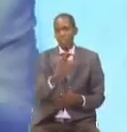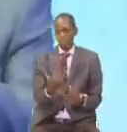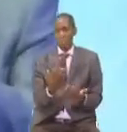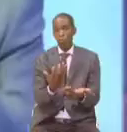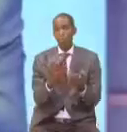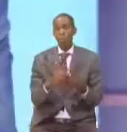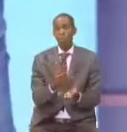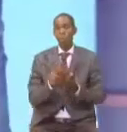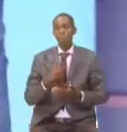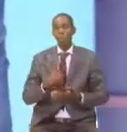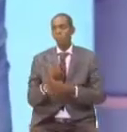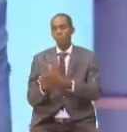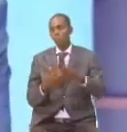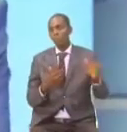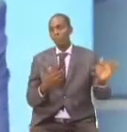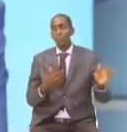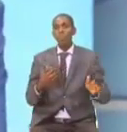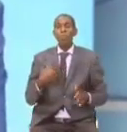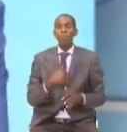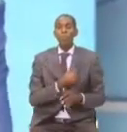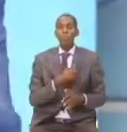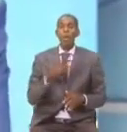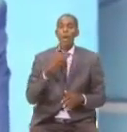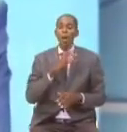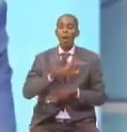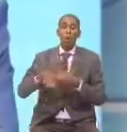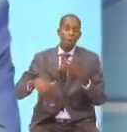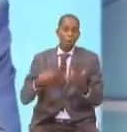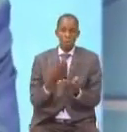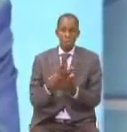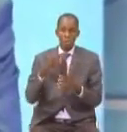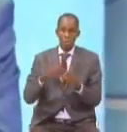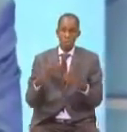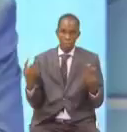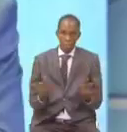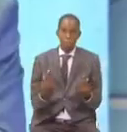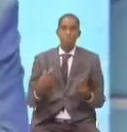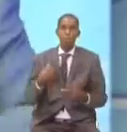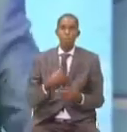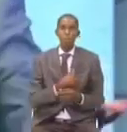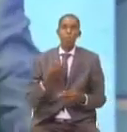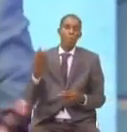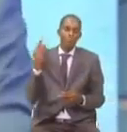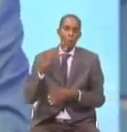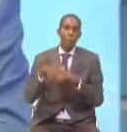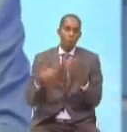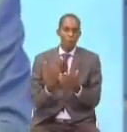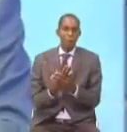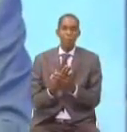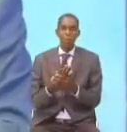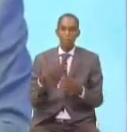to help me. We were all in sin. We have all been in evil. And we don't